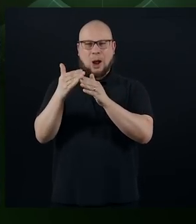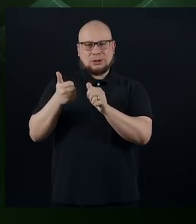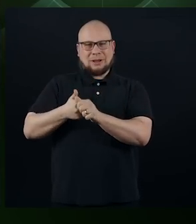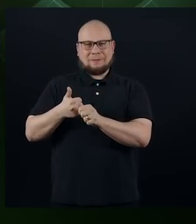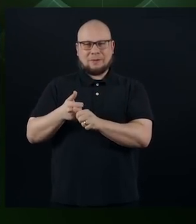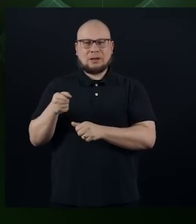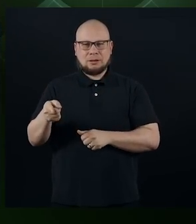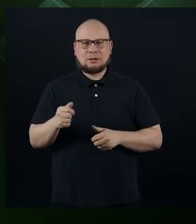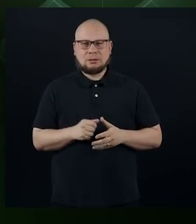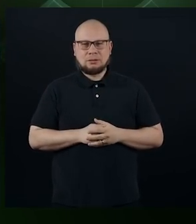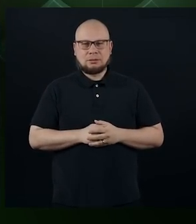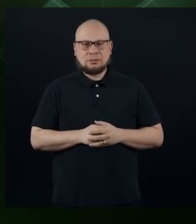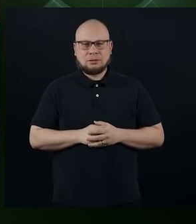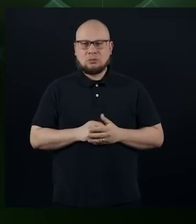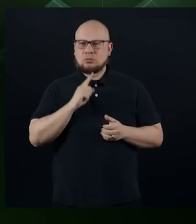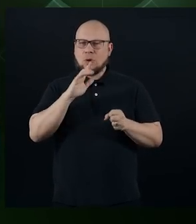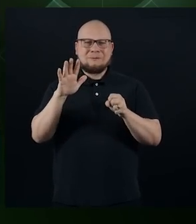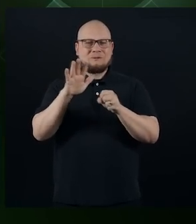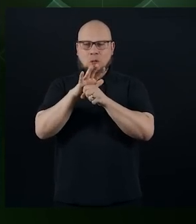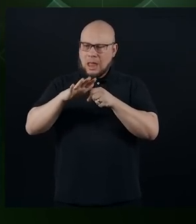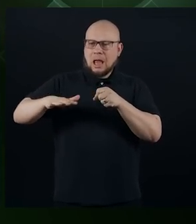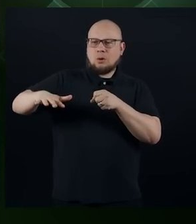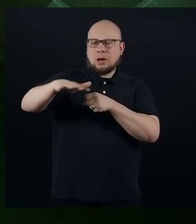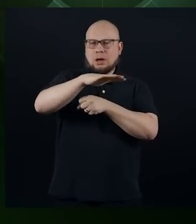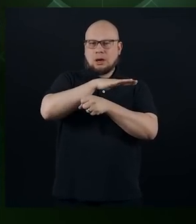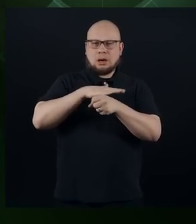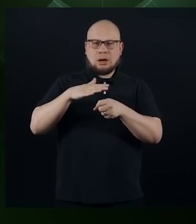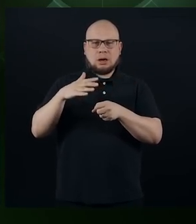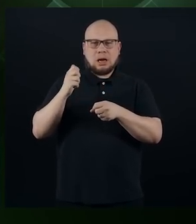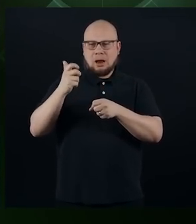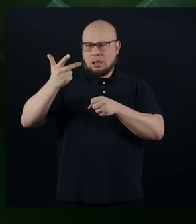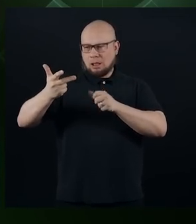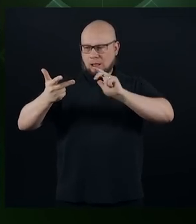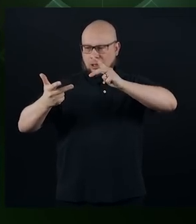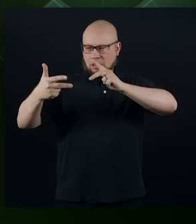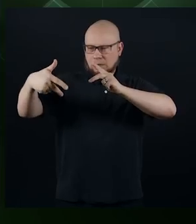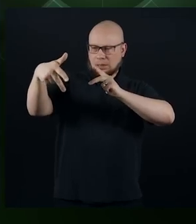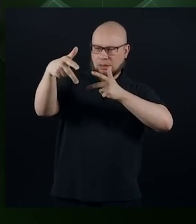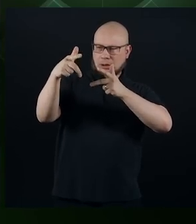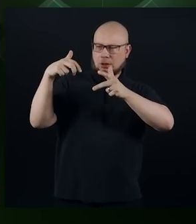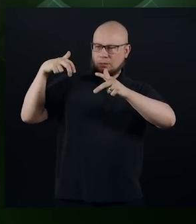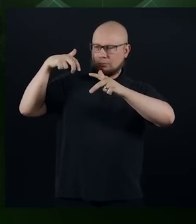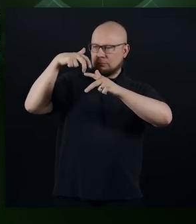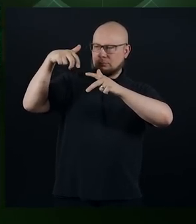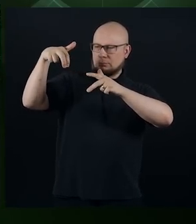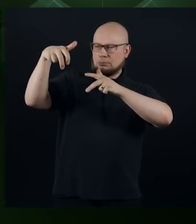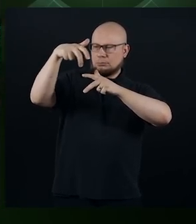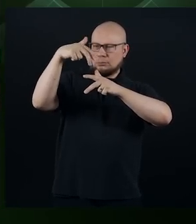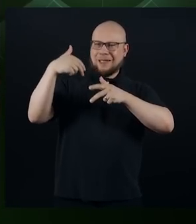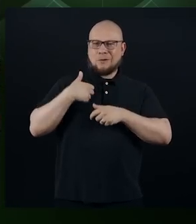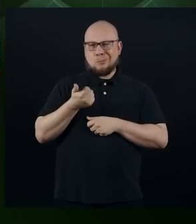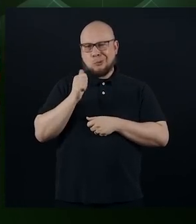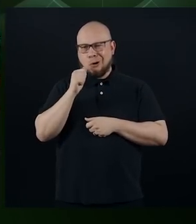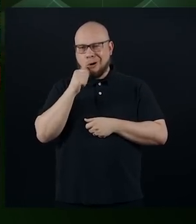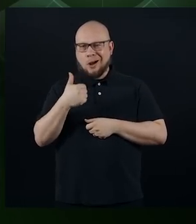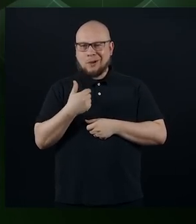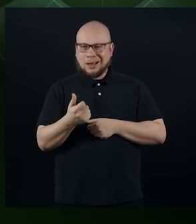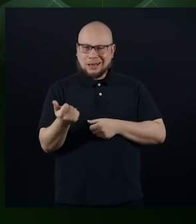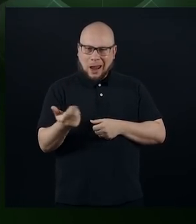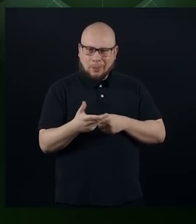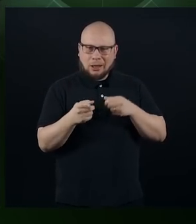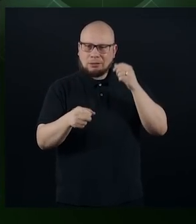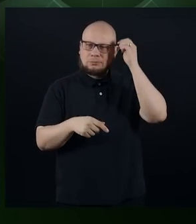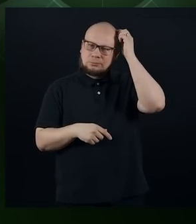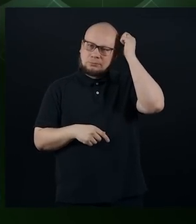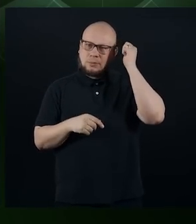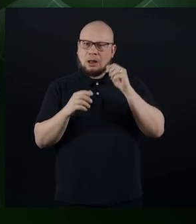this is a fully realized location full of these shipwrecked areas where there's a tavern, there's a gambling den, lots of